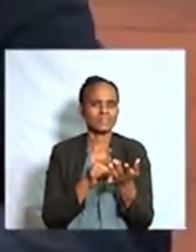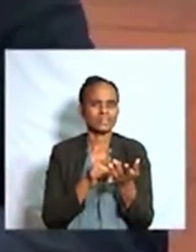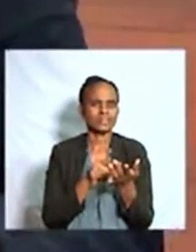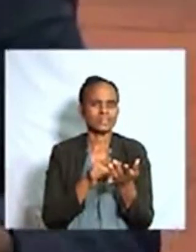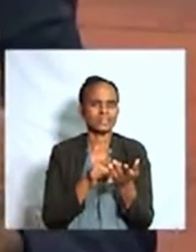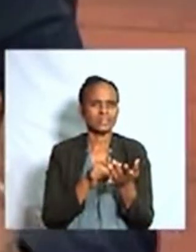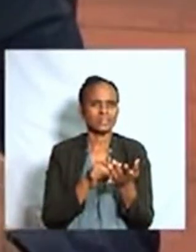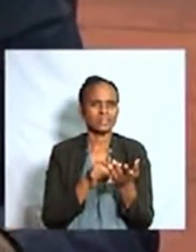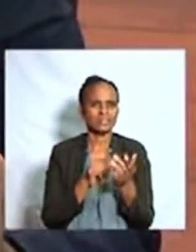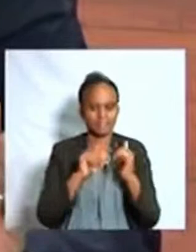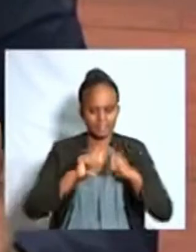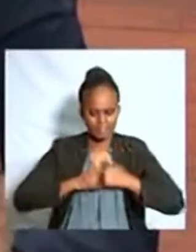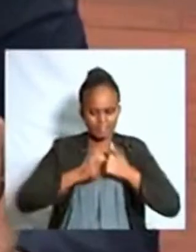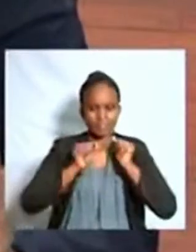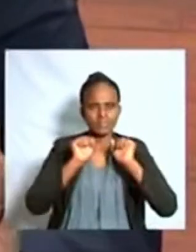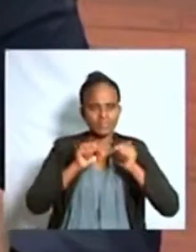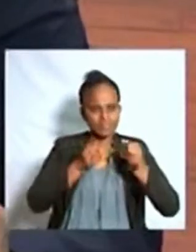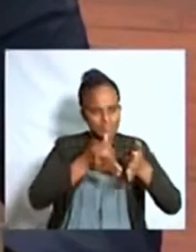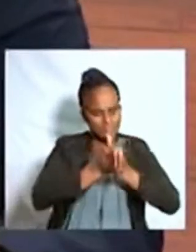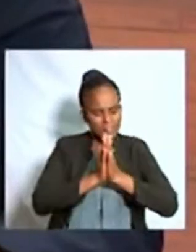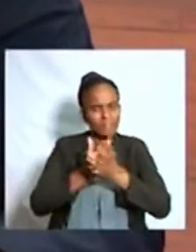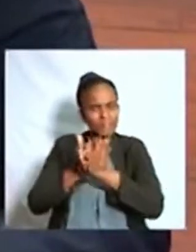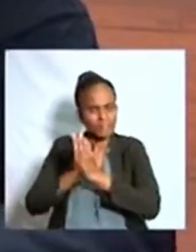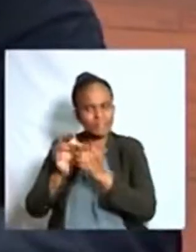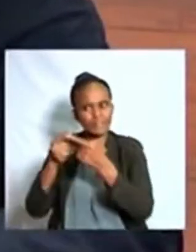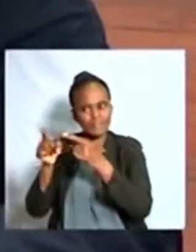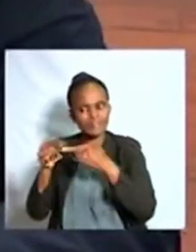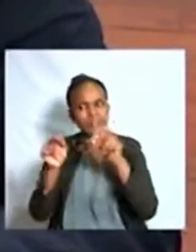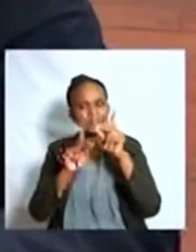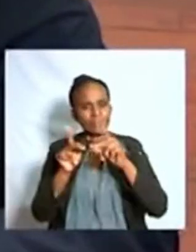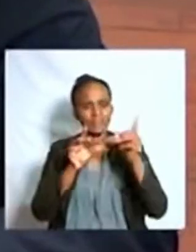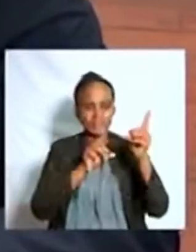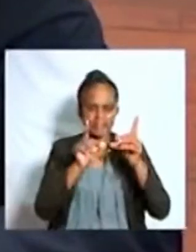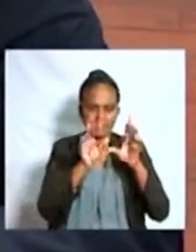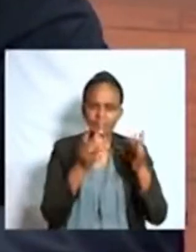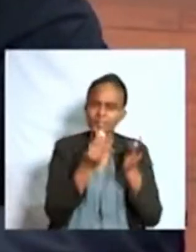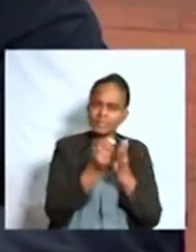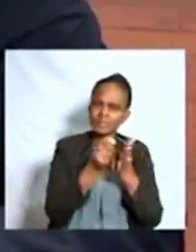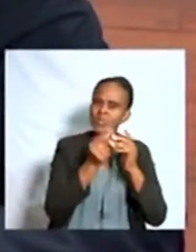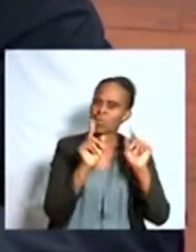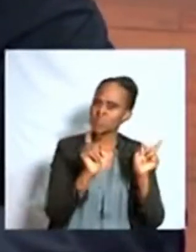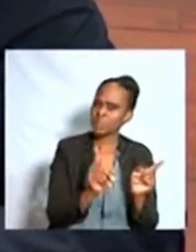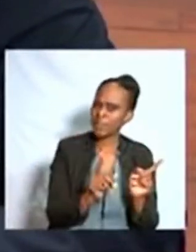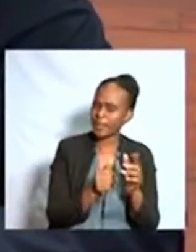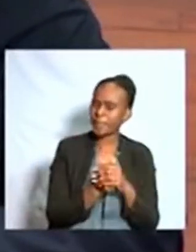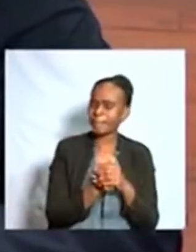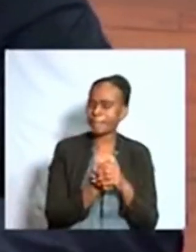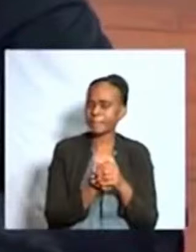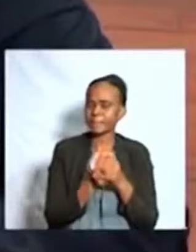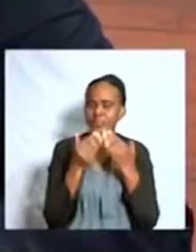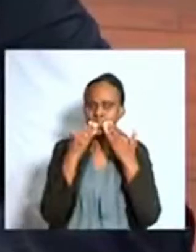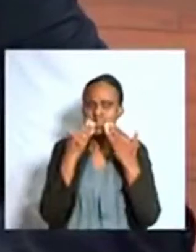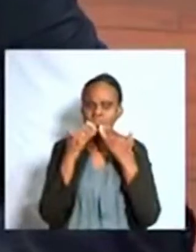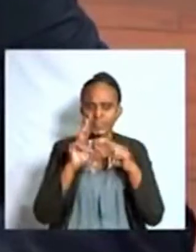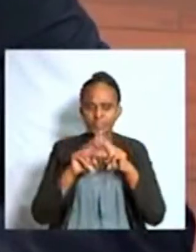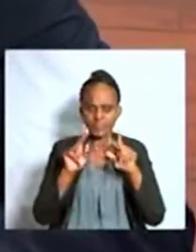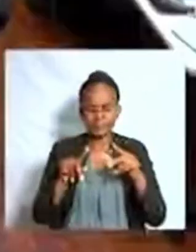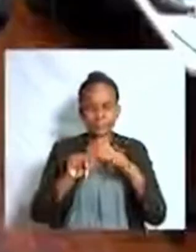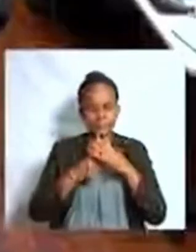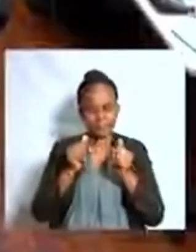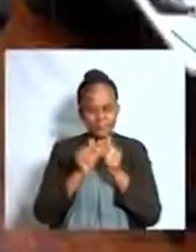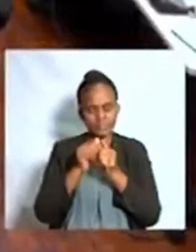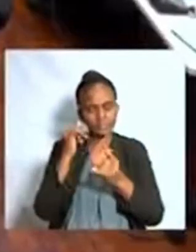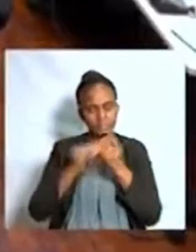We might be asking different people. Where is the director of finances? Thank you, Chair. I'll start with the